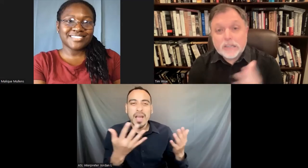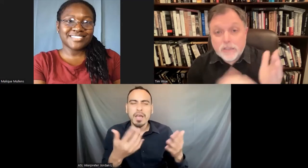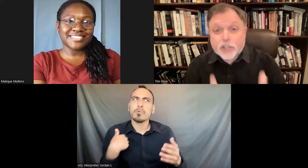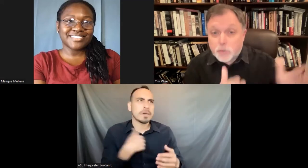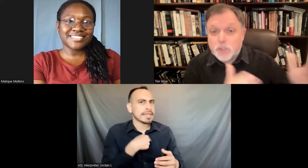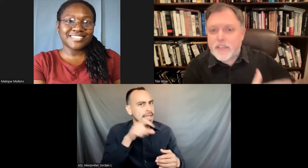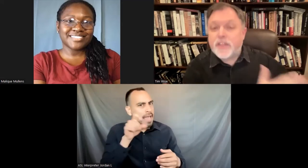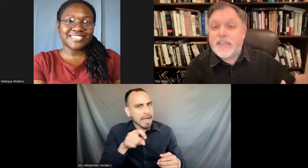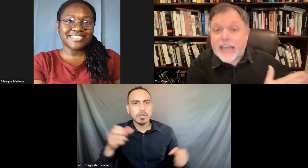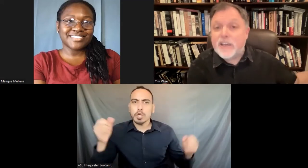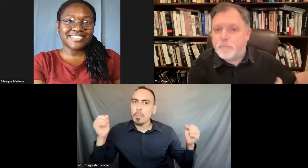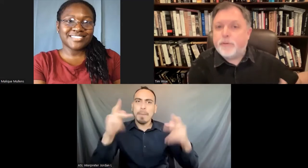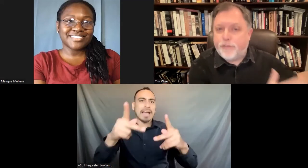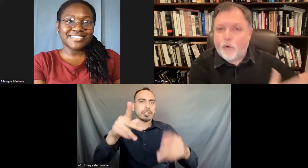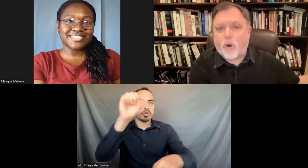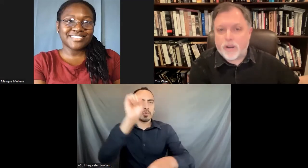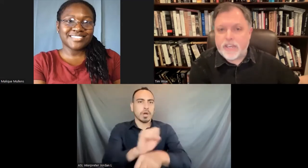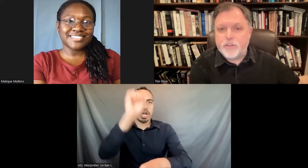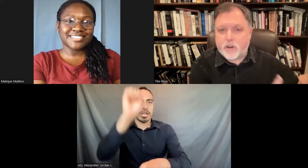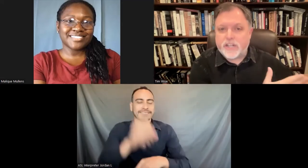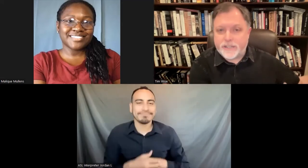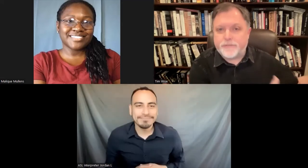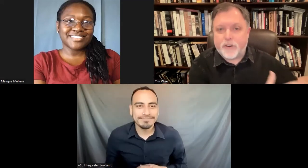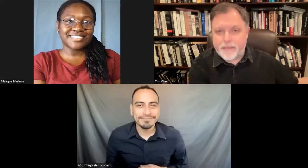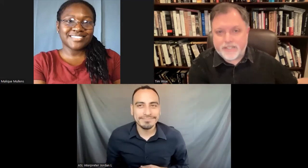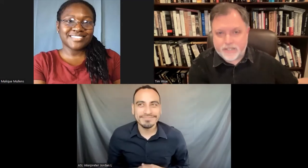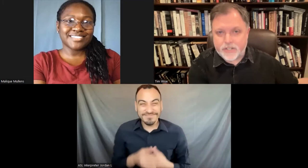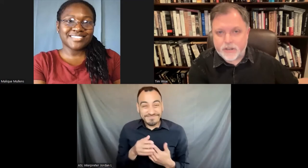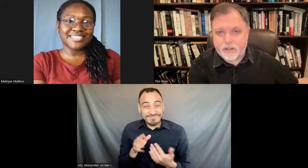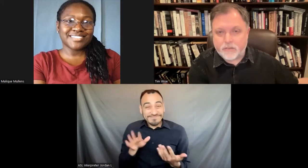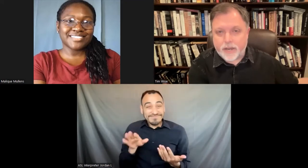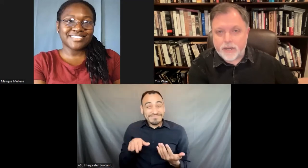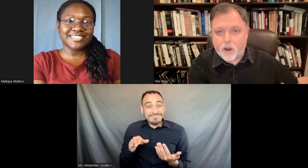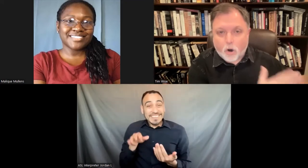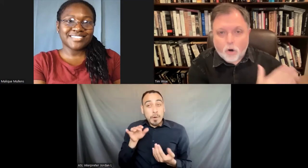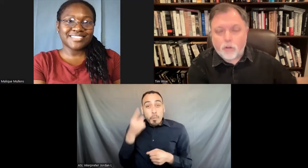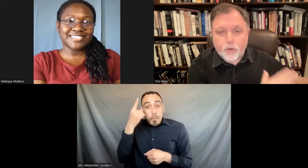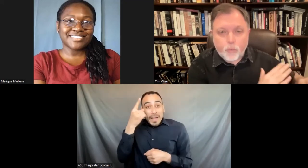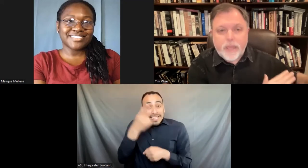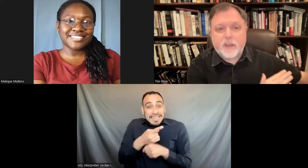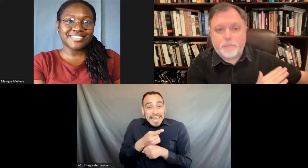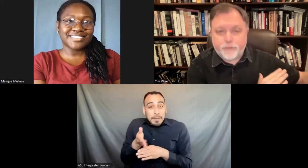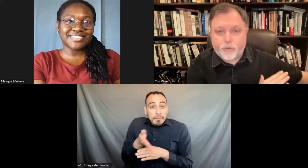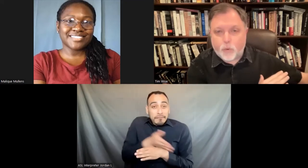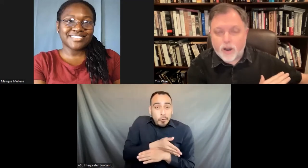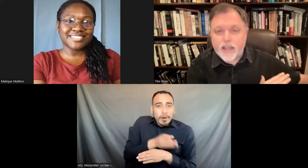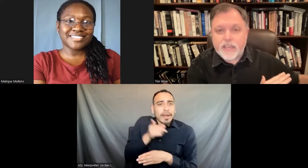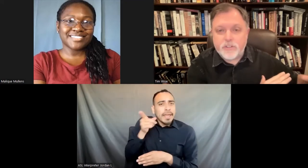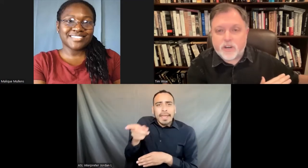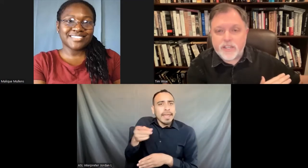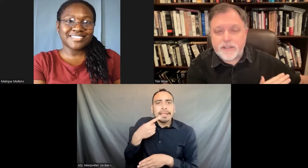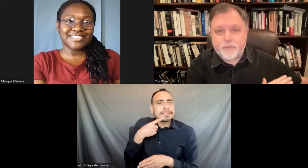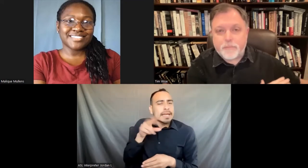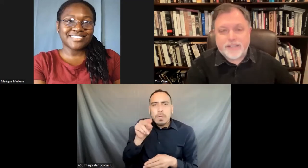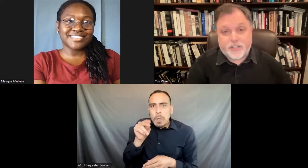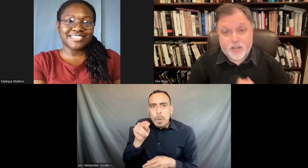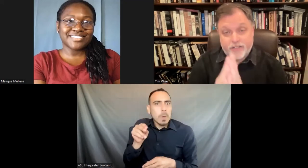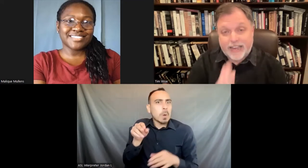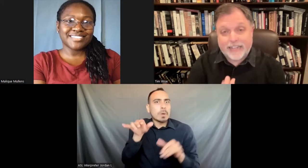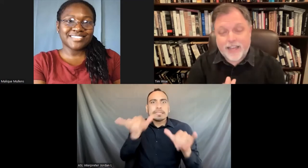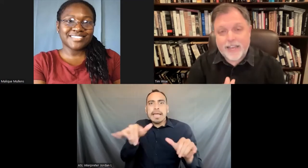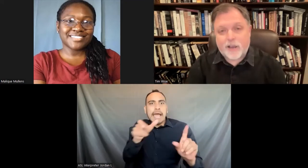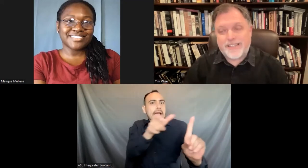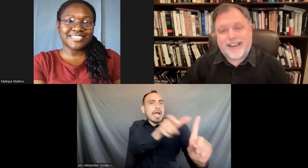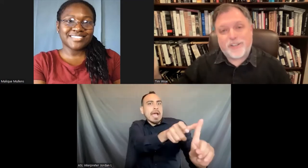work. Literally the night before, he was on a different message. Right? All the week before, he was on a different message.